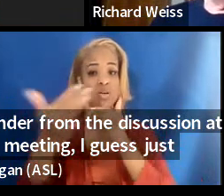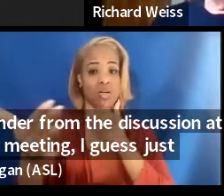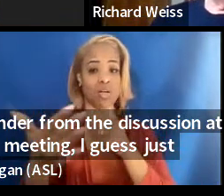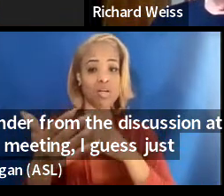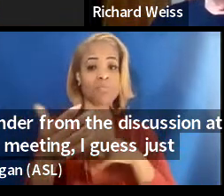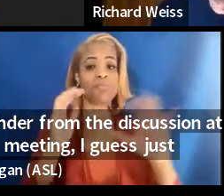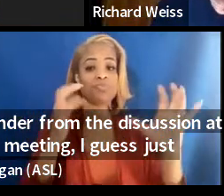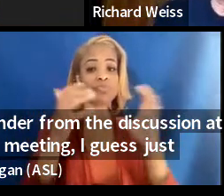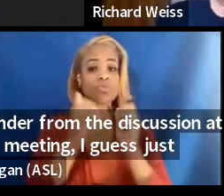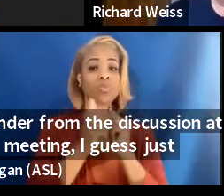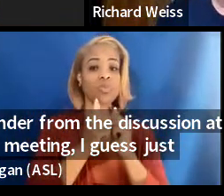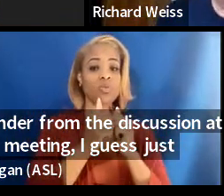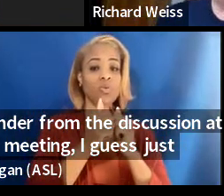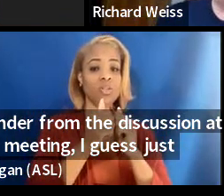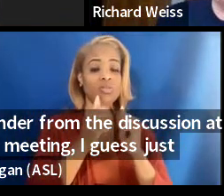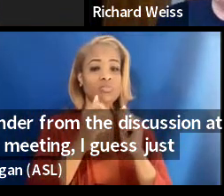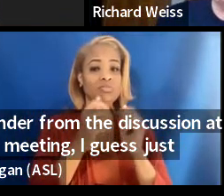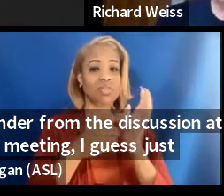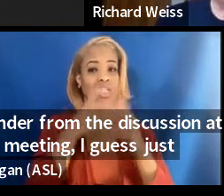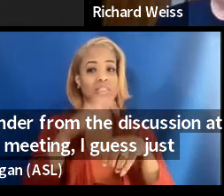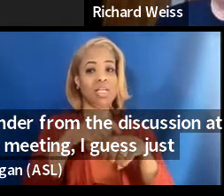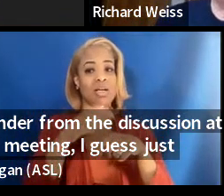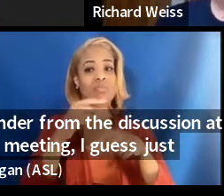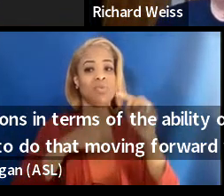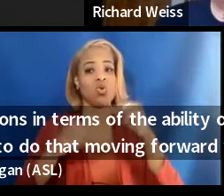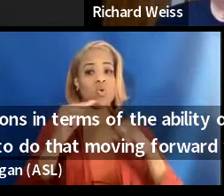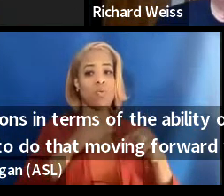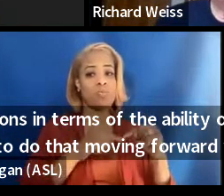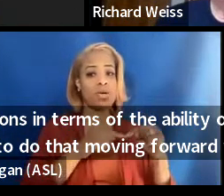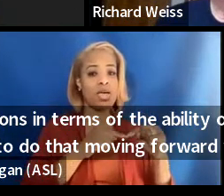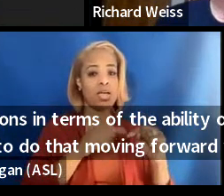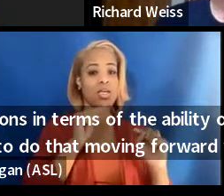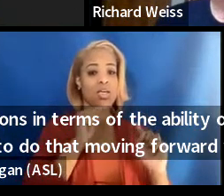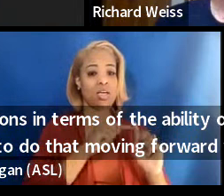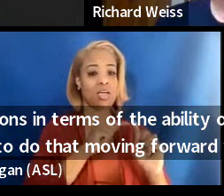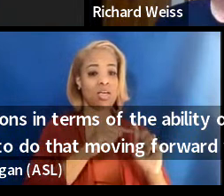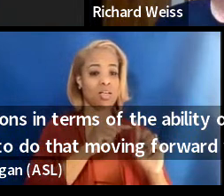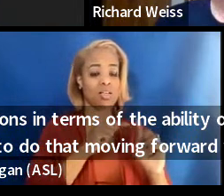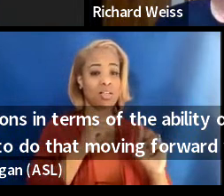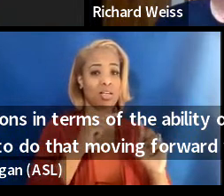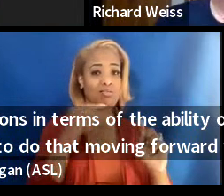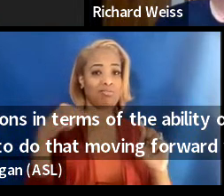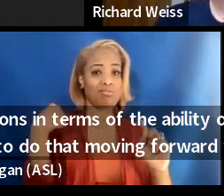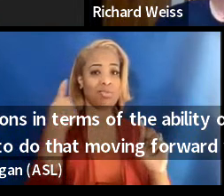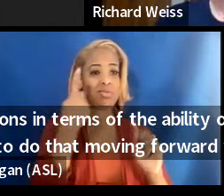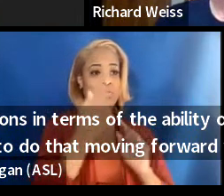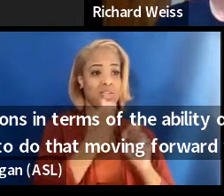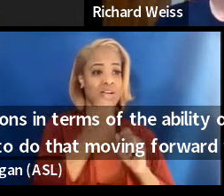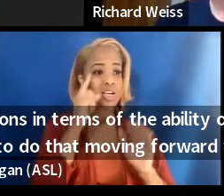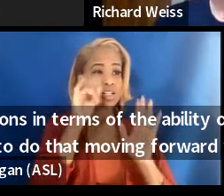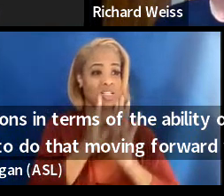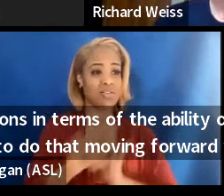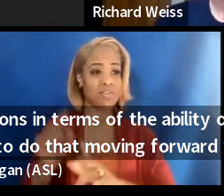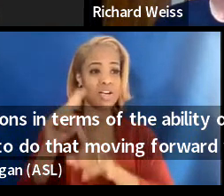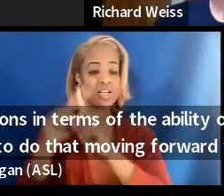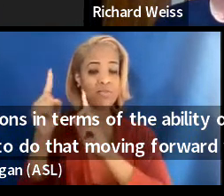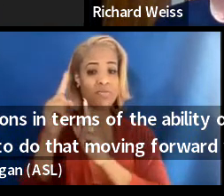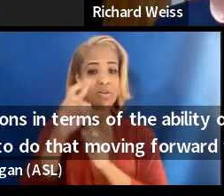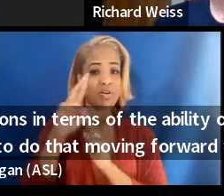versus what will take a little bit of time to go back into the, you know, into the last year and identify the different records and kind of post